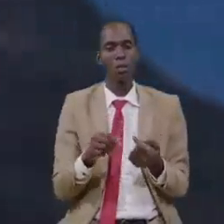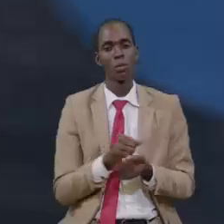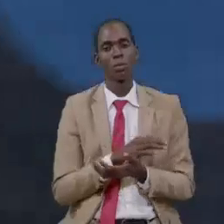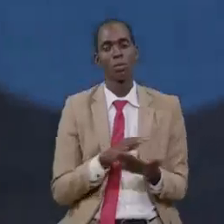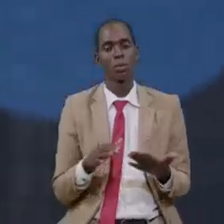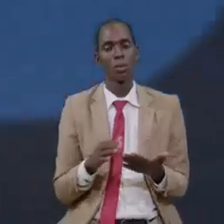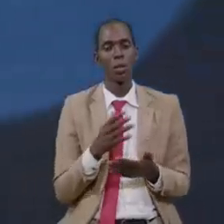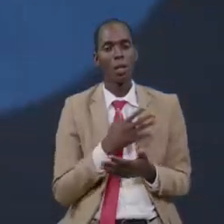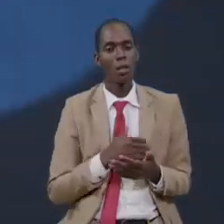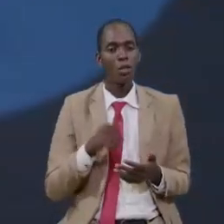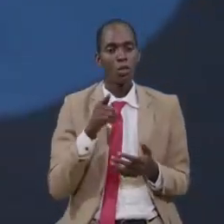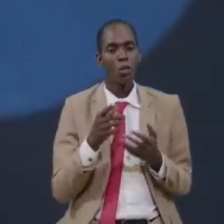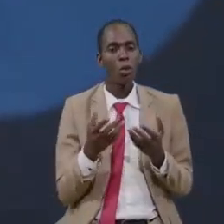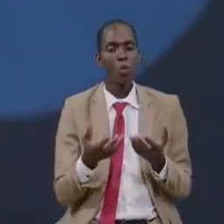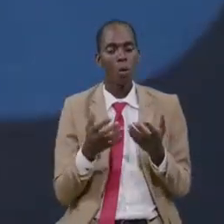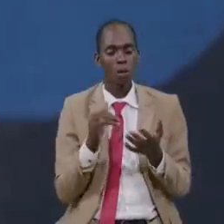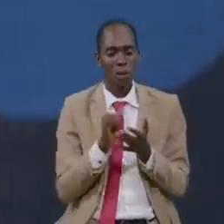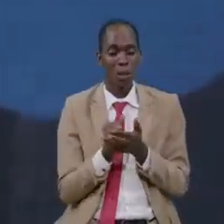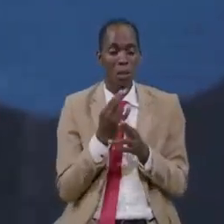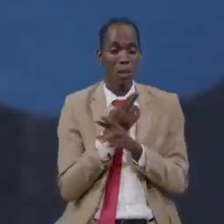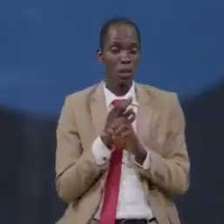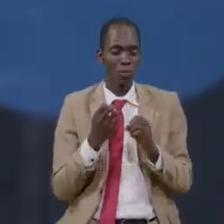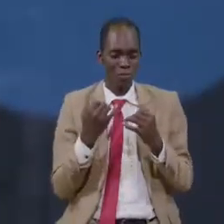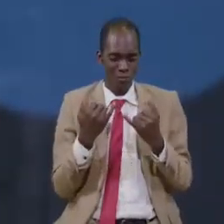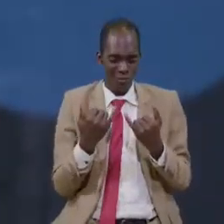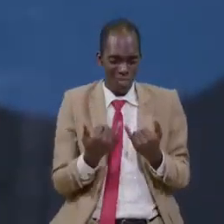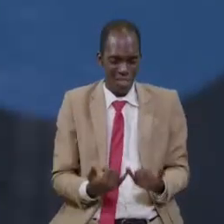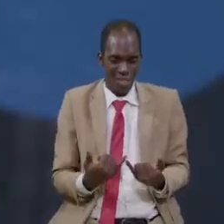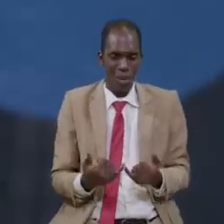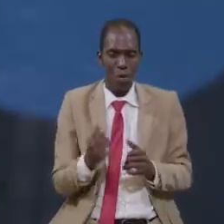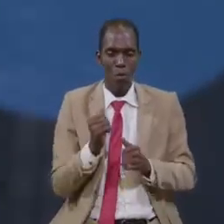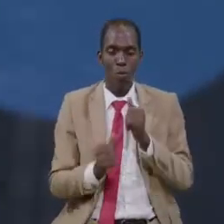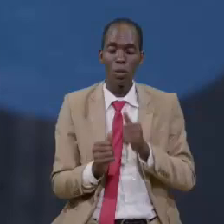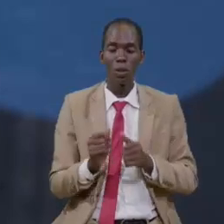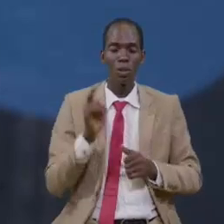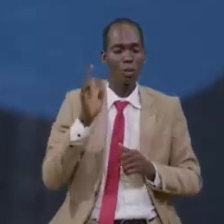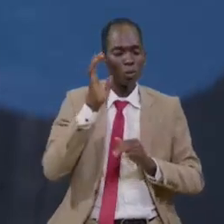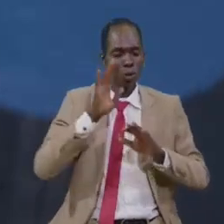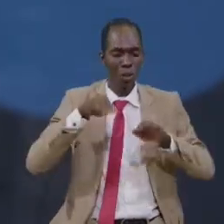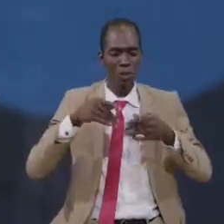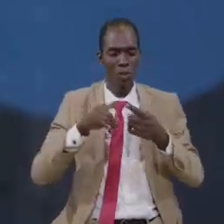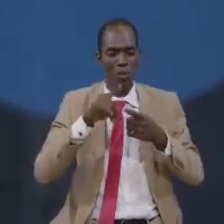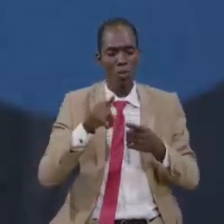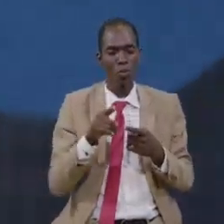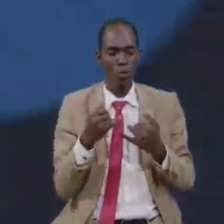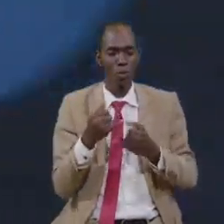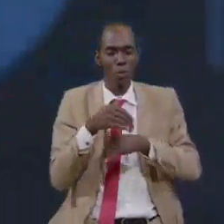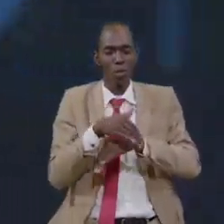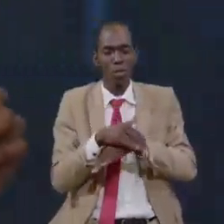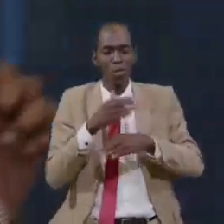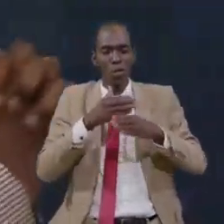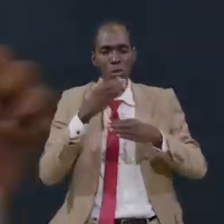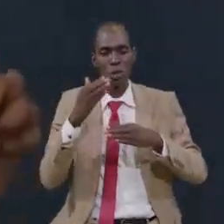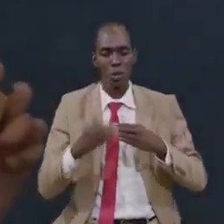that redemption now, which he will give you tonight, total, complete redemption. Wherever